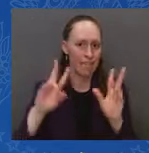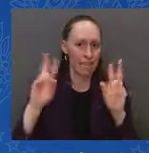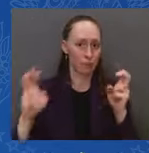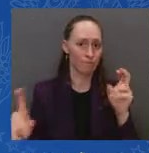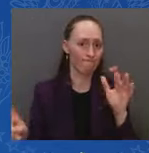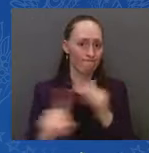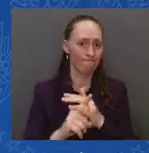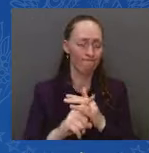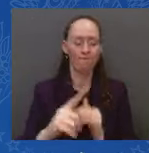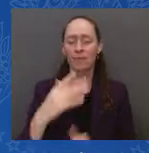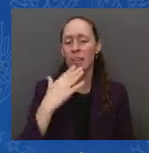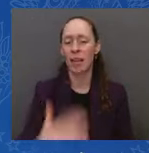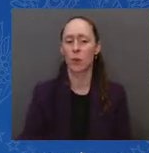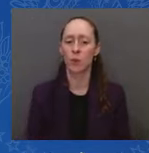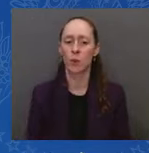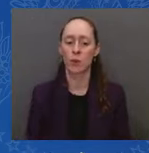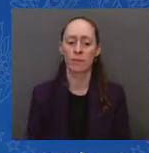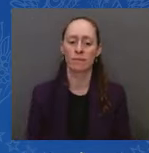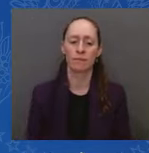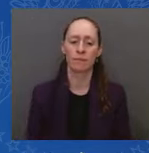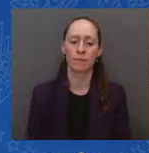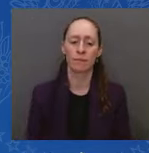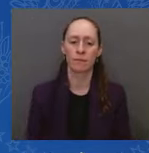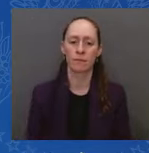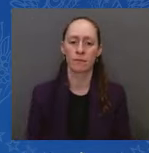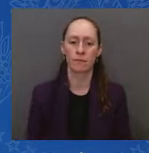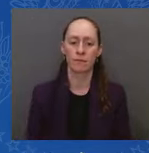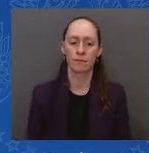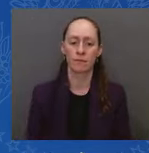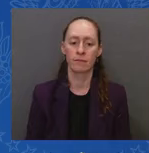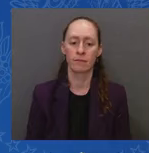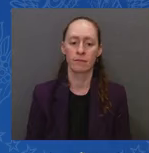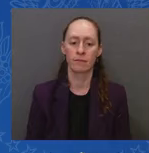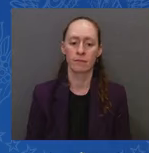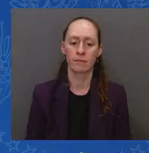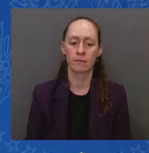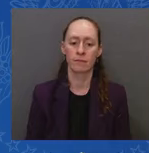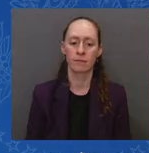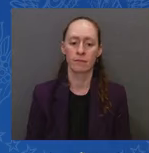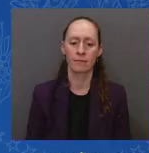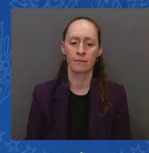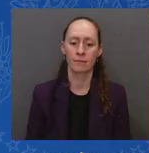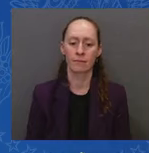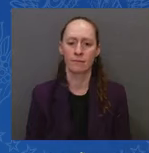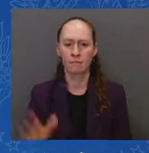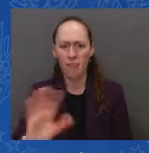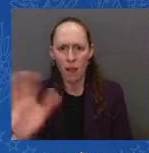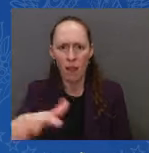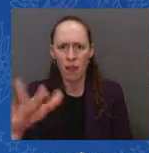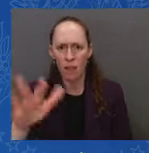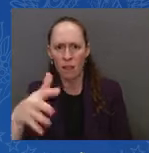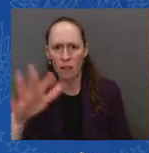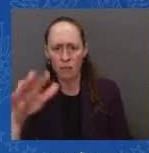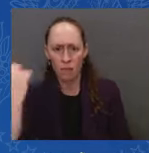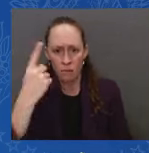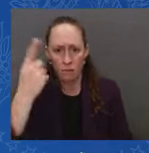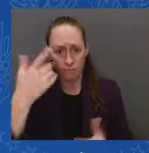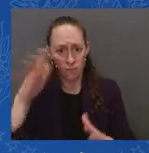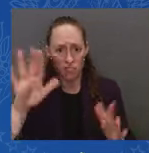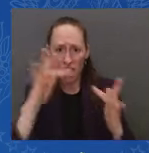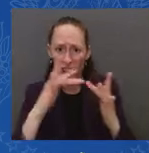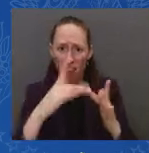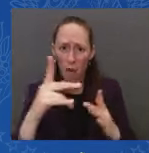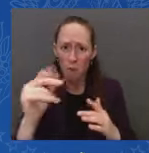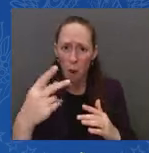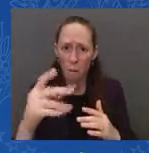Sir, Pope Francis spoke with you yesterday. You spoke with Pope Francis by phone yesterday. I did. How did that conversation impact you? What did you take away from that, conversation with Pope